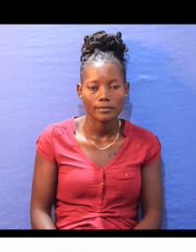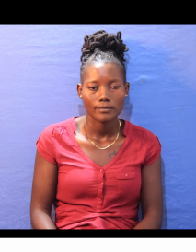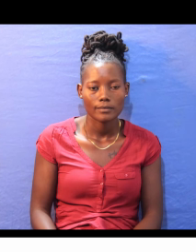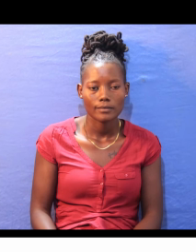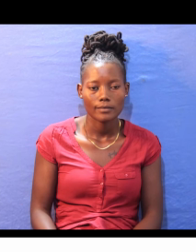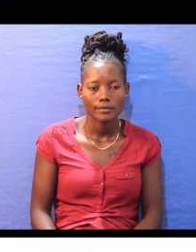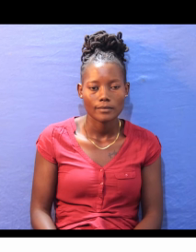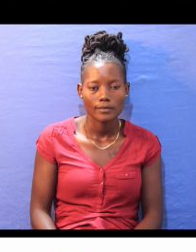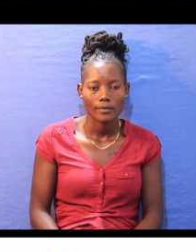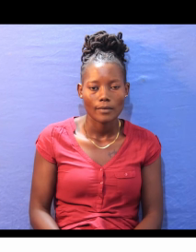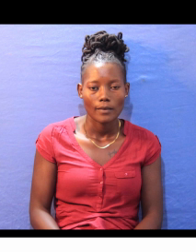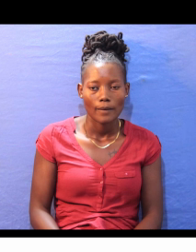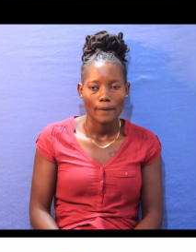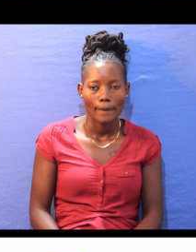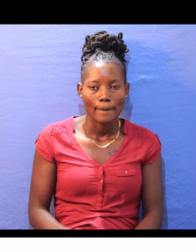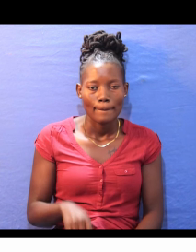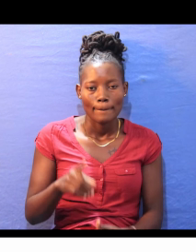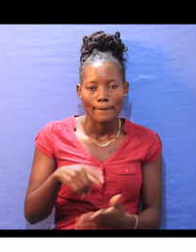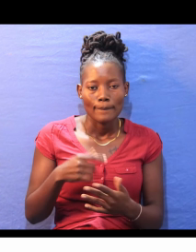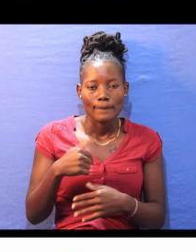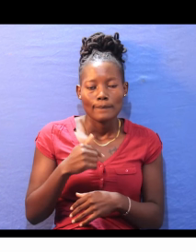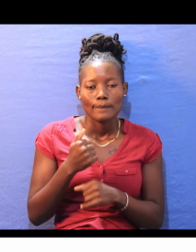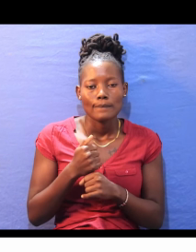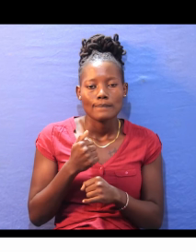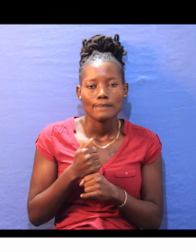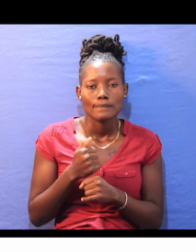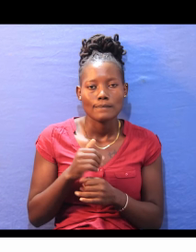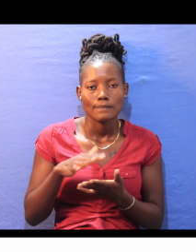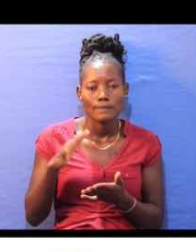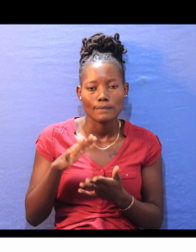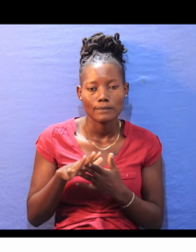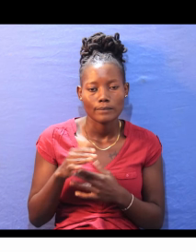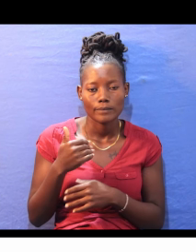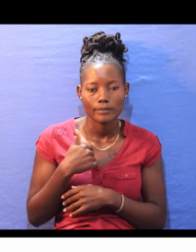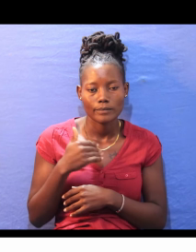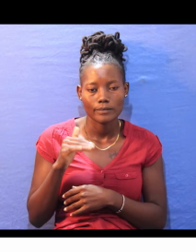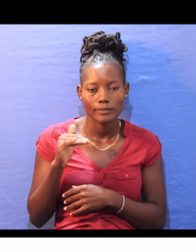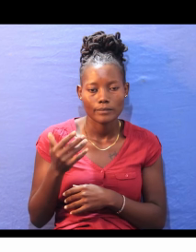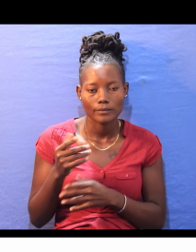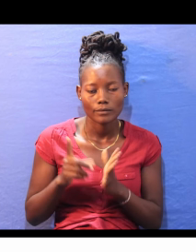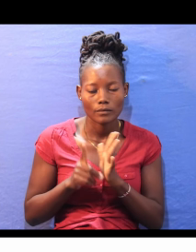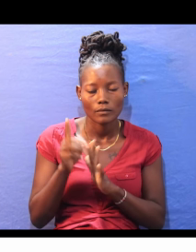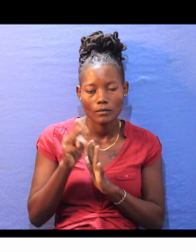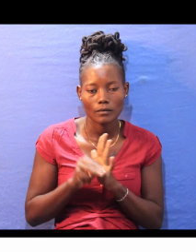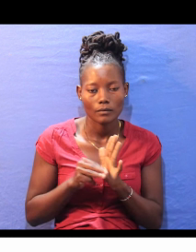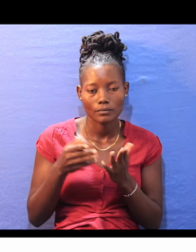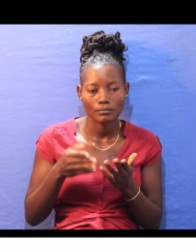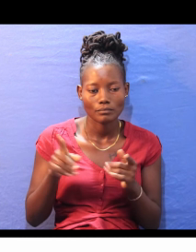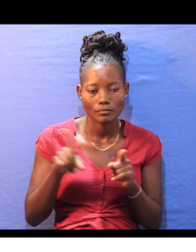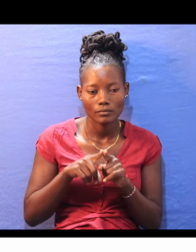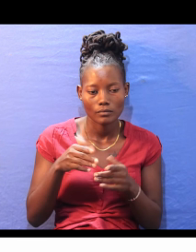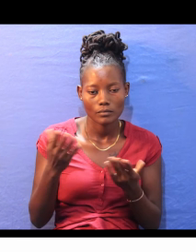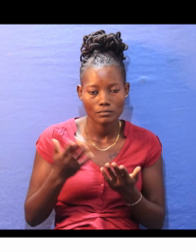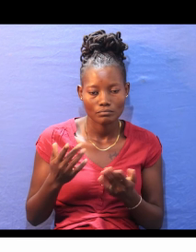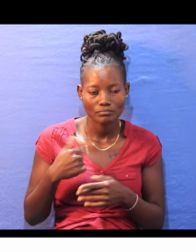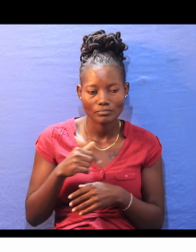Once we get past this stage, we have the advanced intermediate strength. And our athletes are really developing here. And this is where we